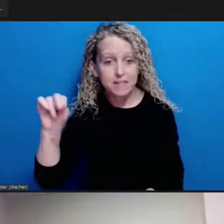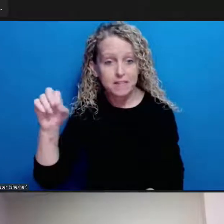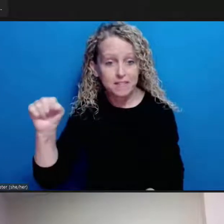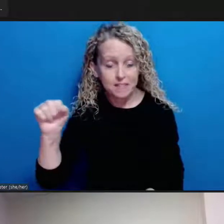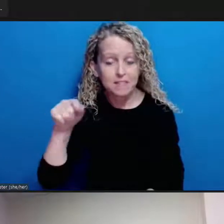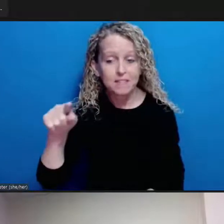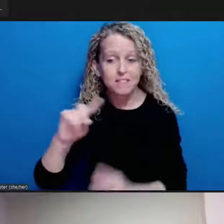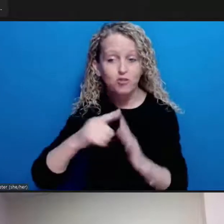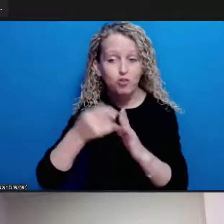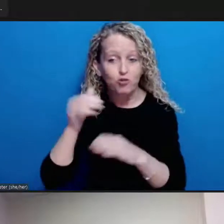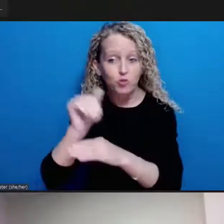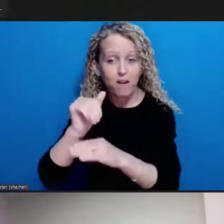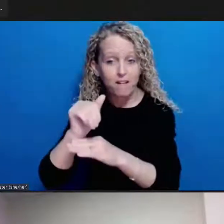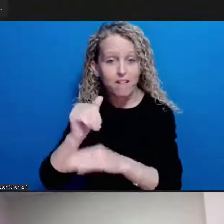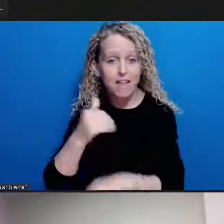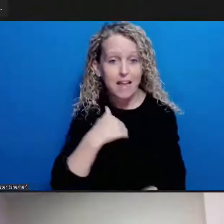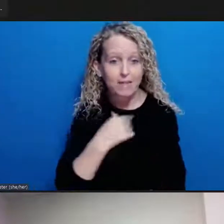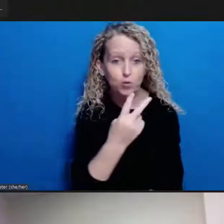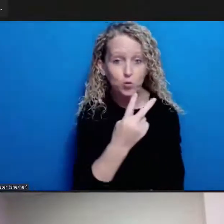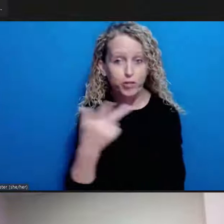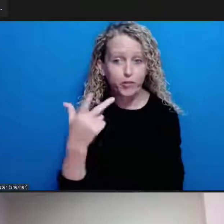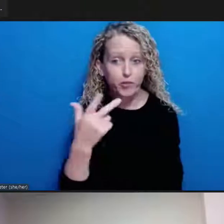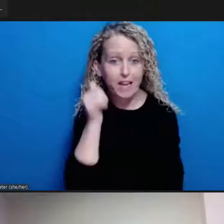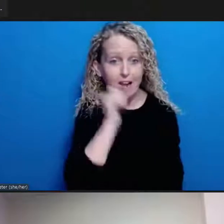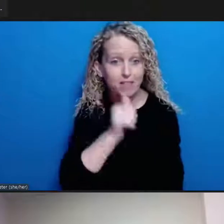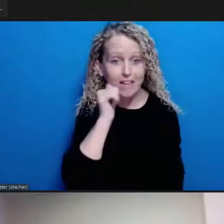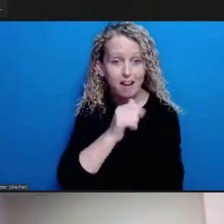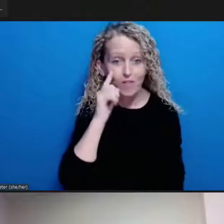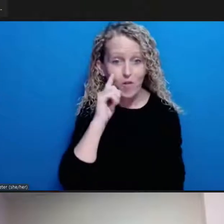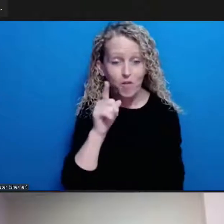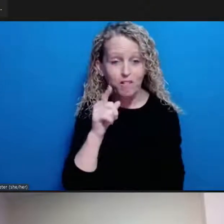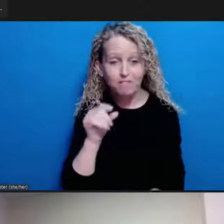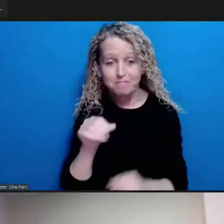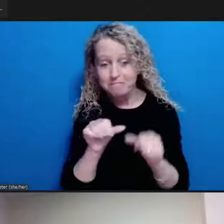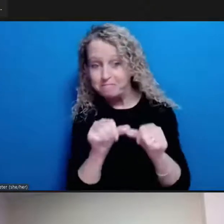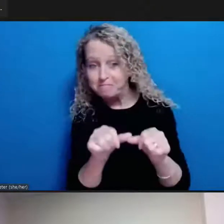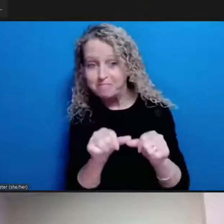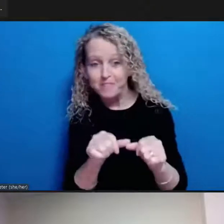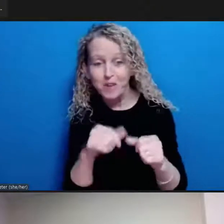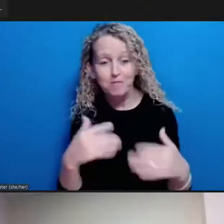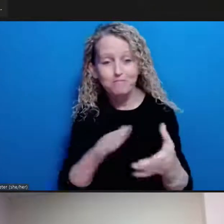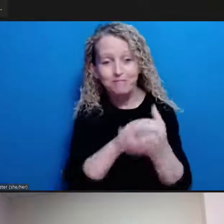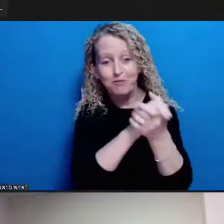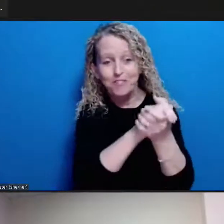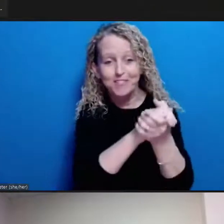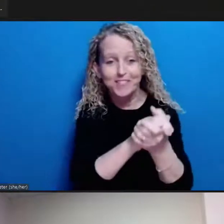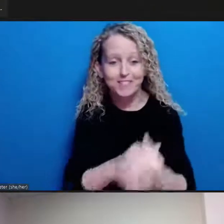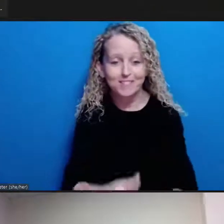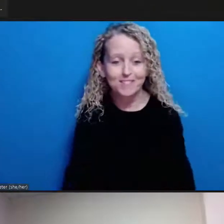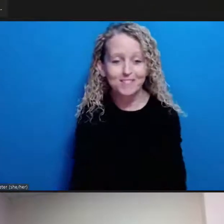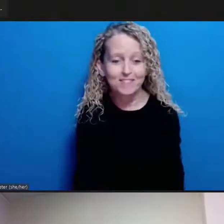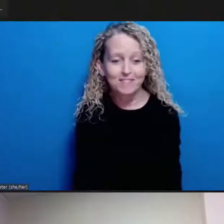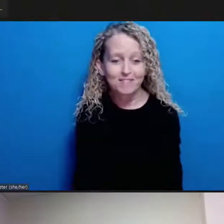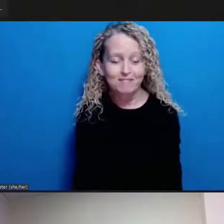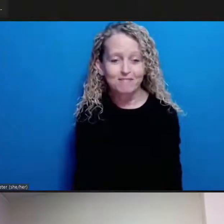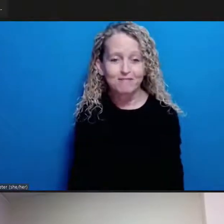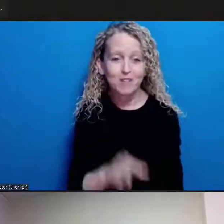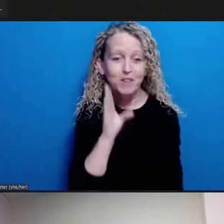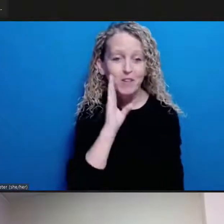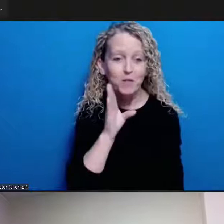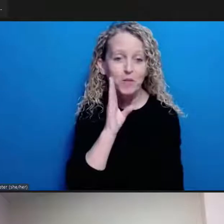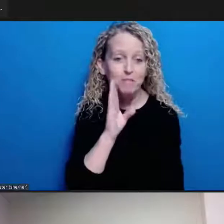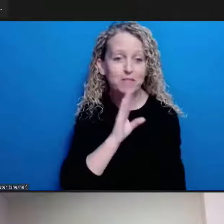got 2 and 3 every day actually for the next little while. So congratulations on that, and it'll be great